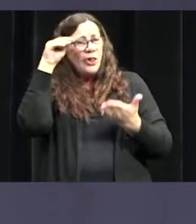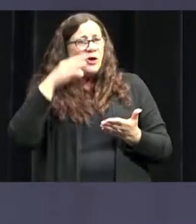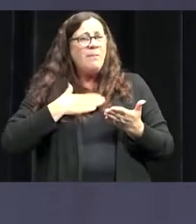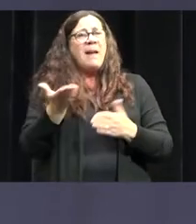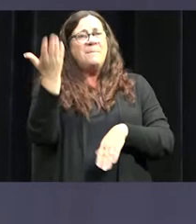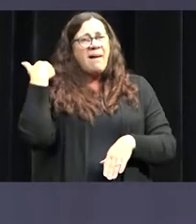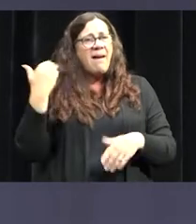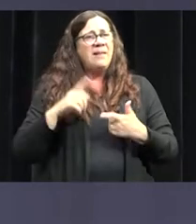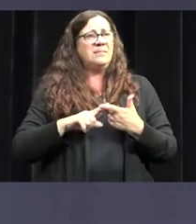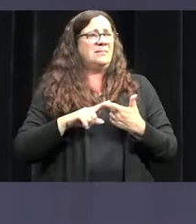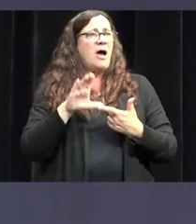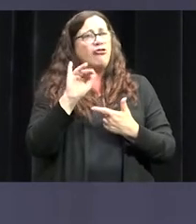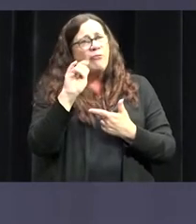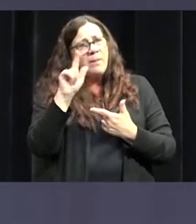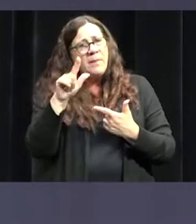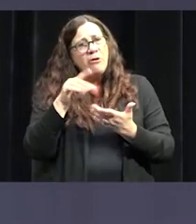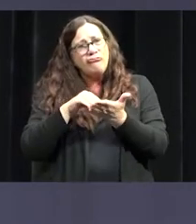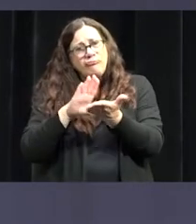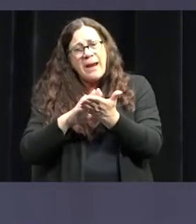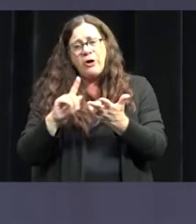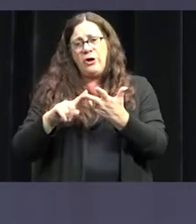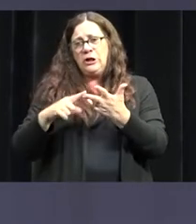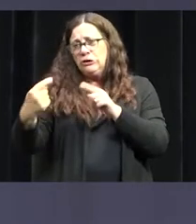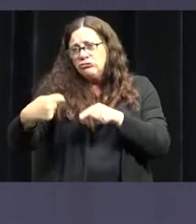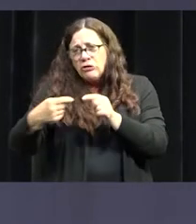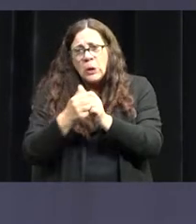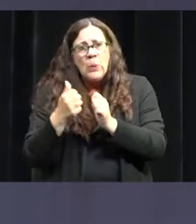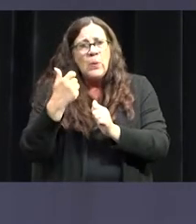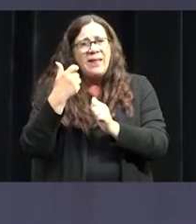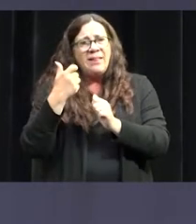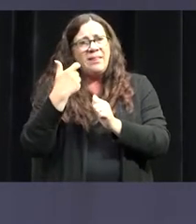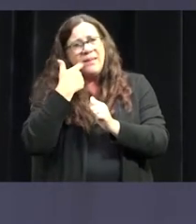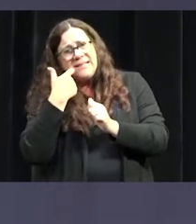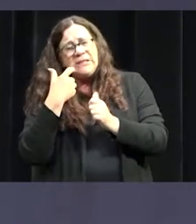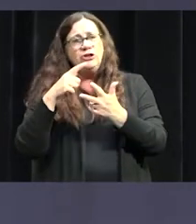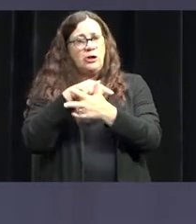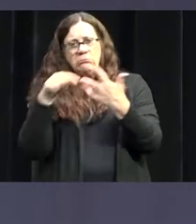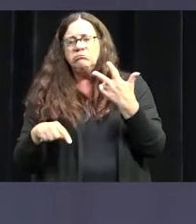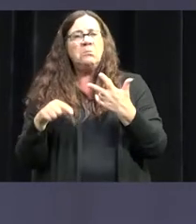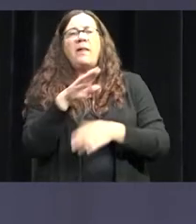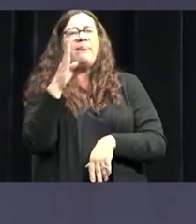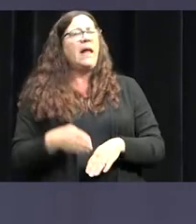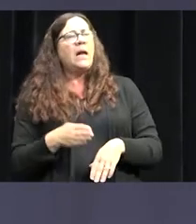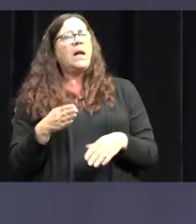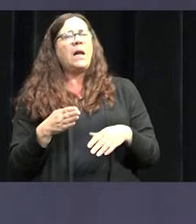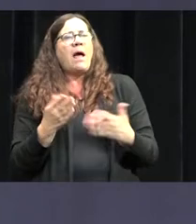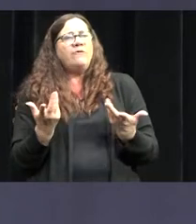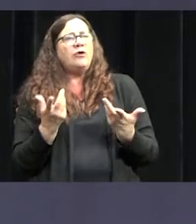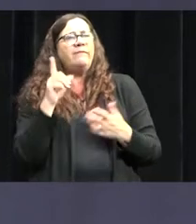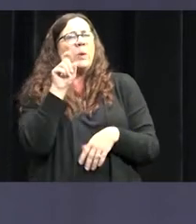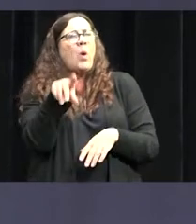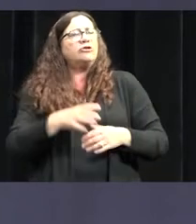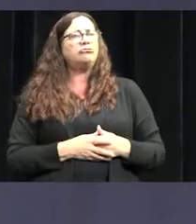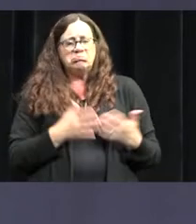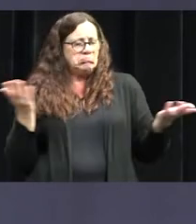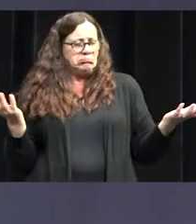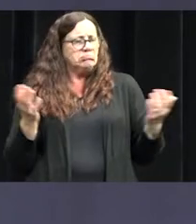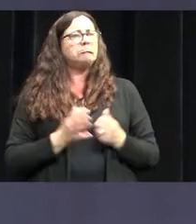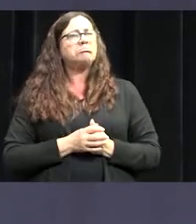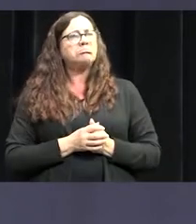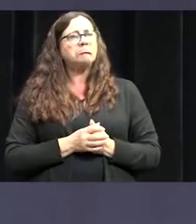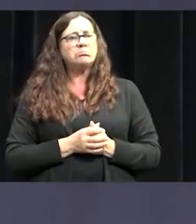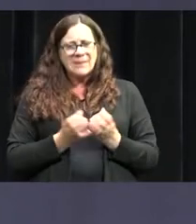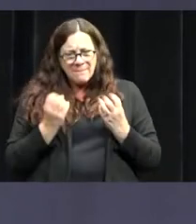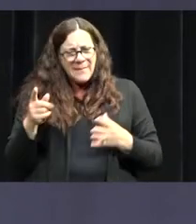addiction and my commitment to recovery did not even bat an eye many of them expressed pride in me and